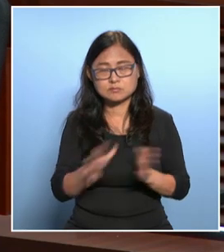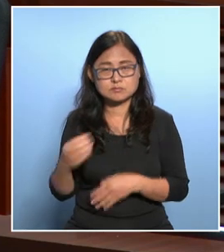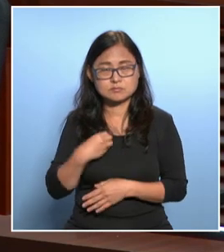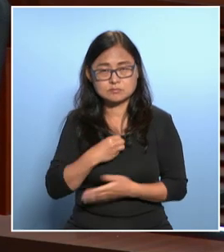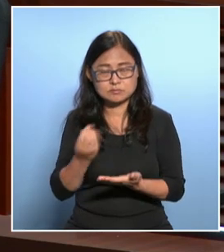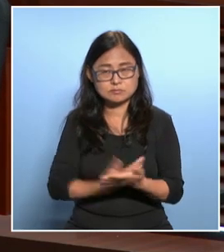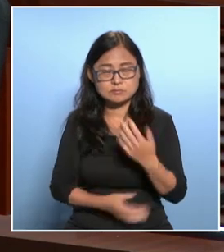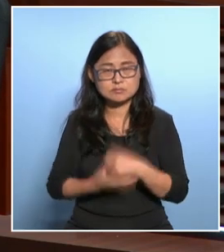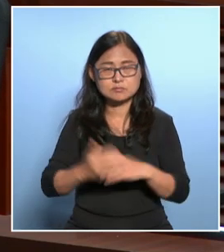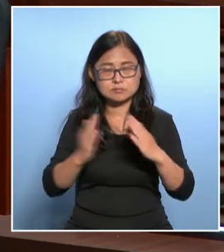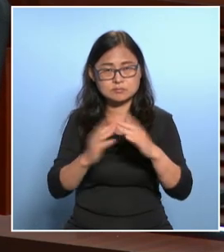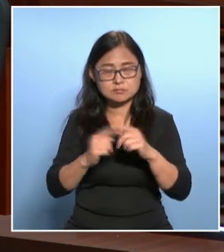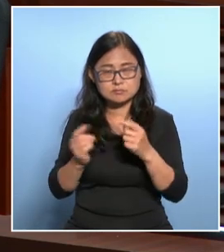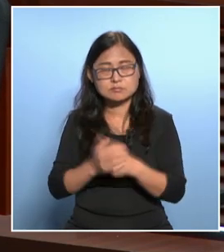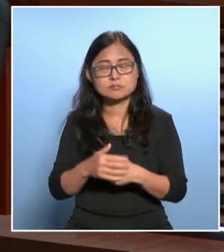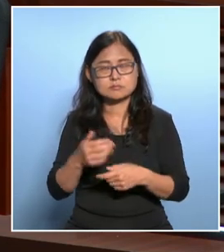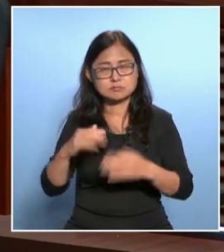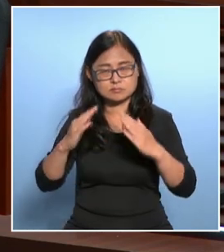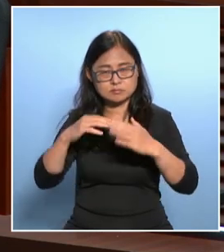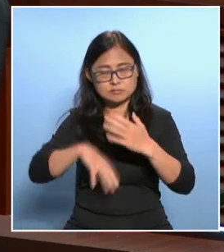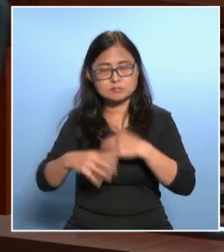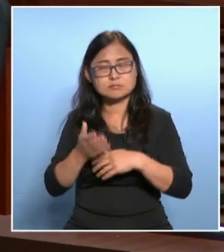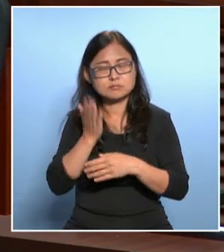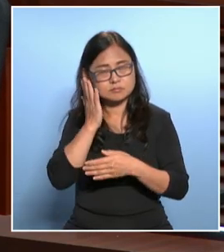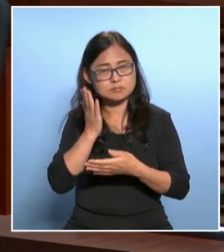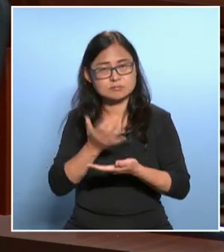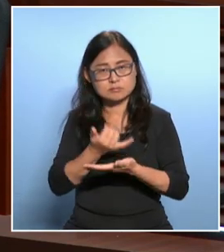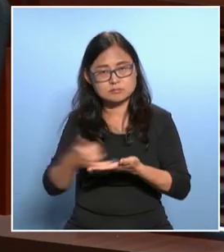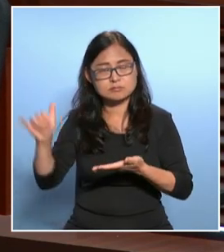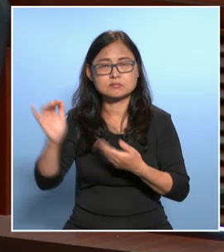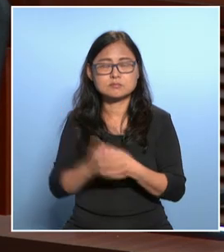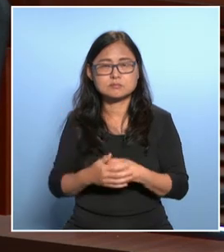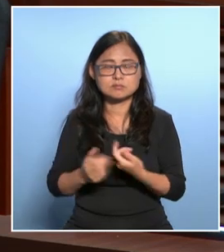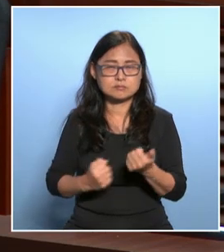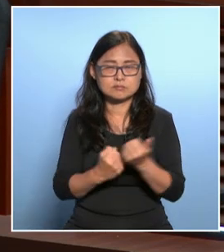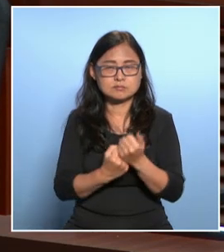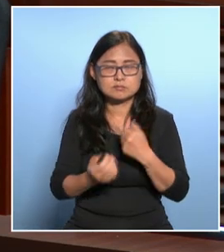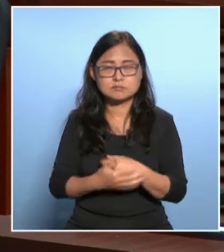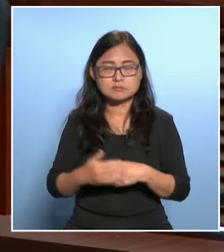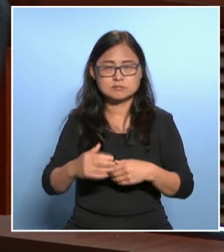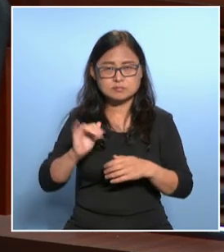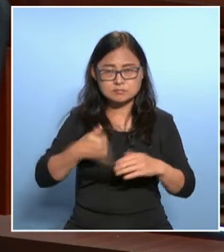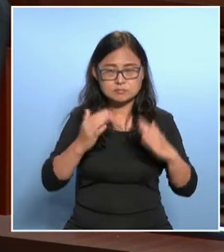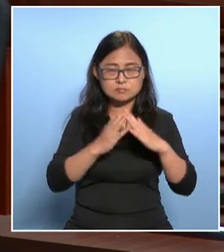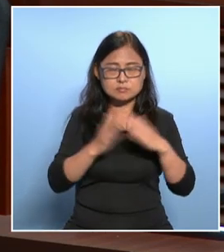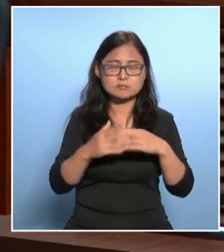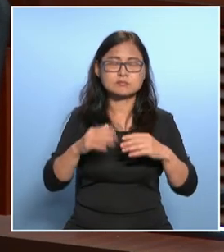Overall, I support the legislative proposals on advanced medical directives and dying in place.